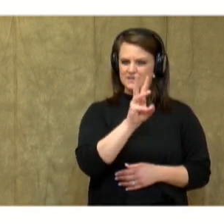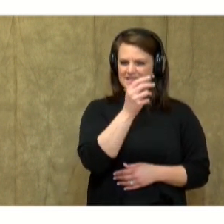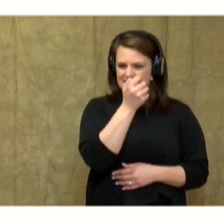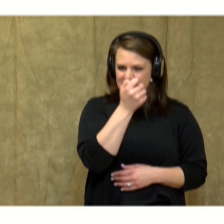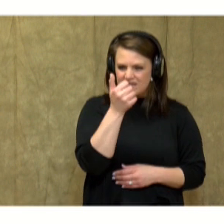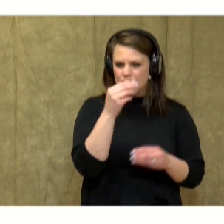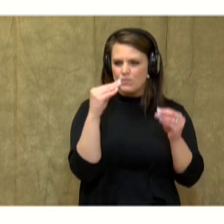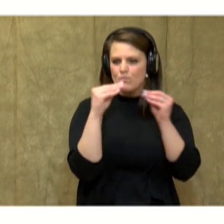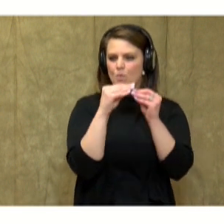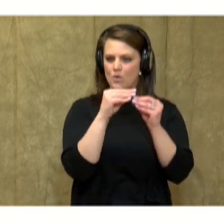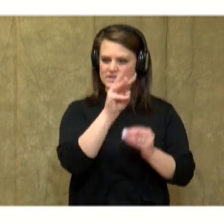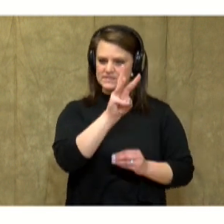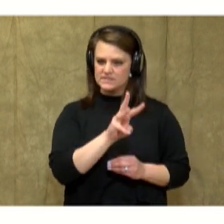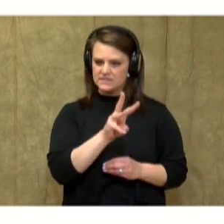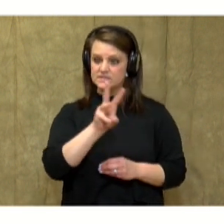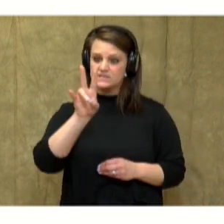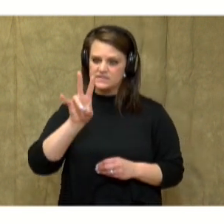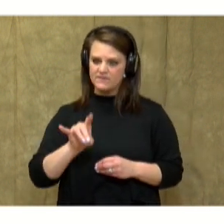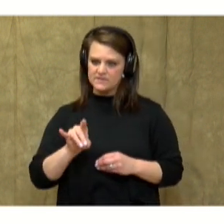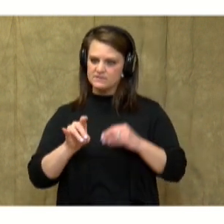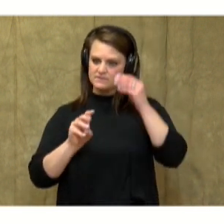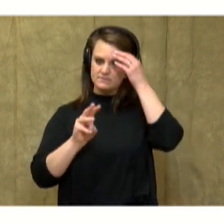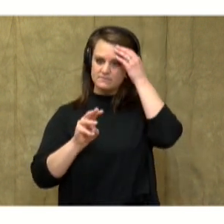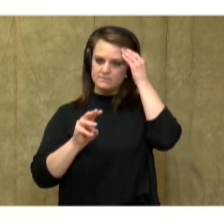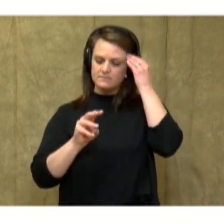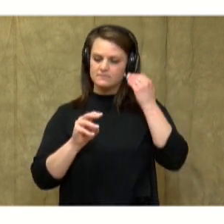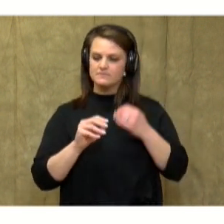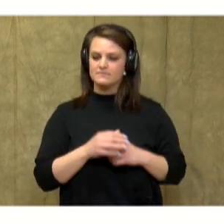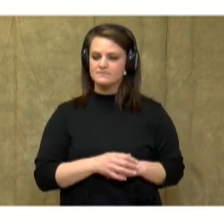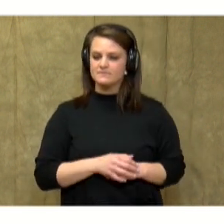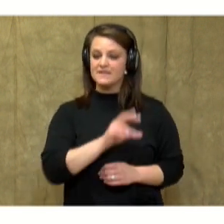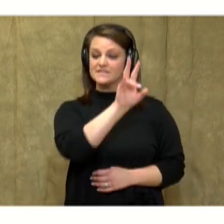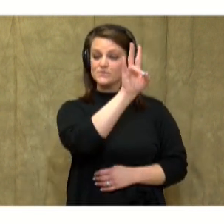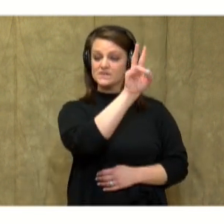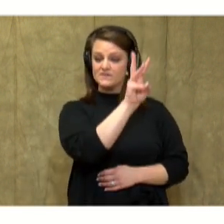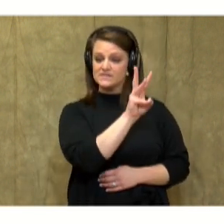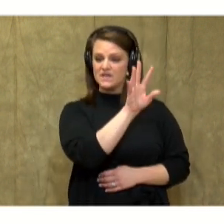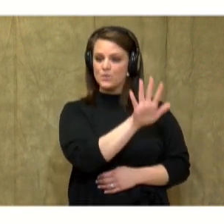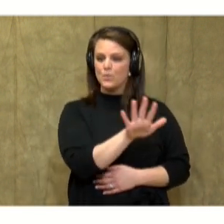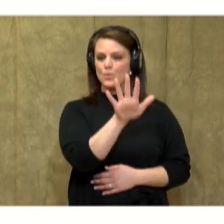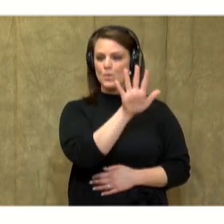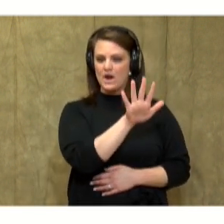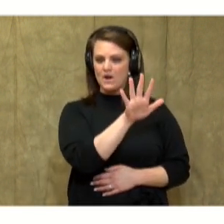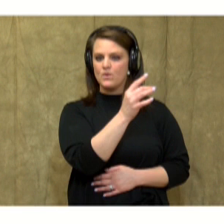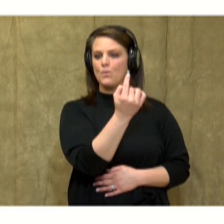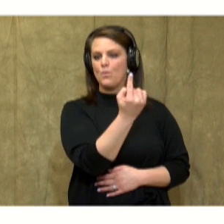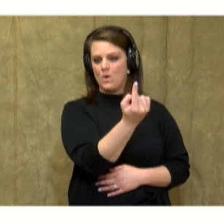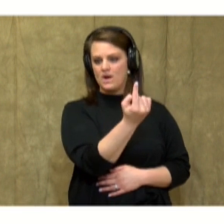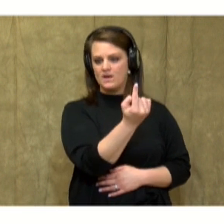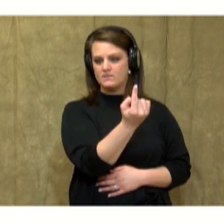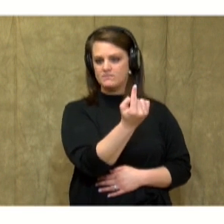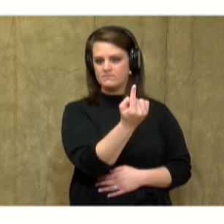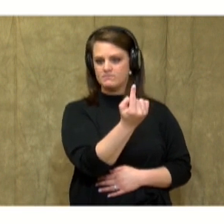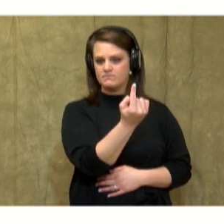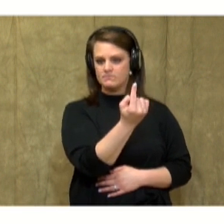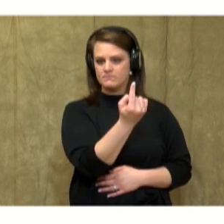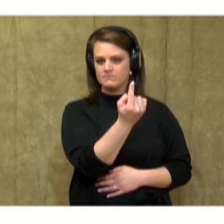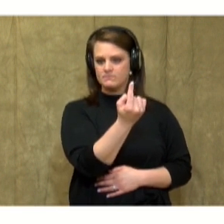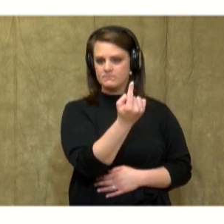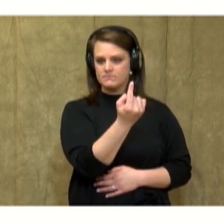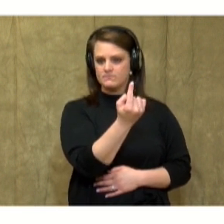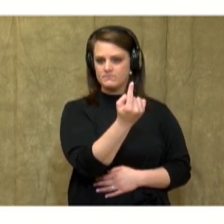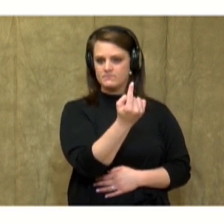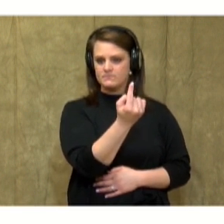a little over that. So I'm going to say 7/6 is around 1 whole,